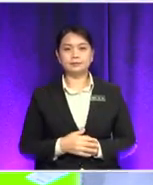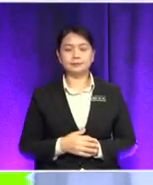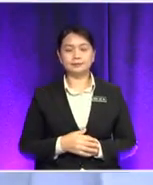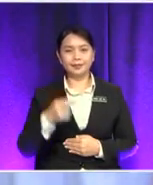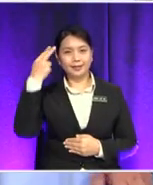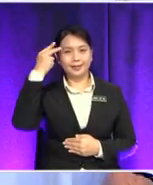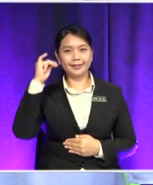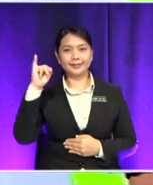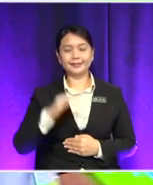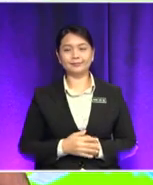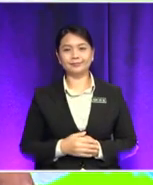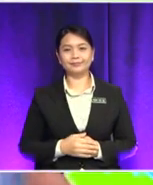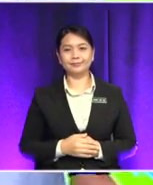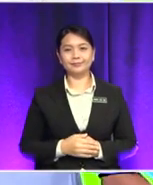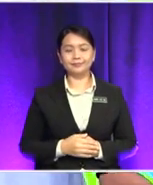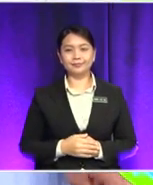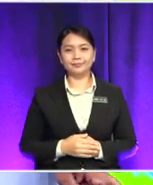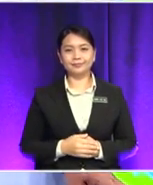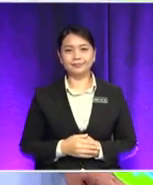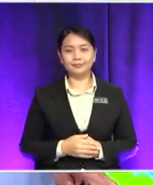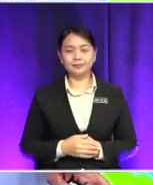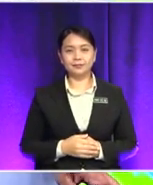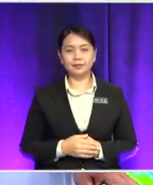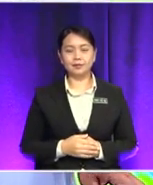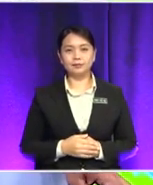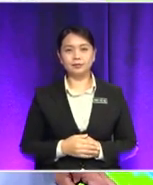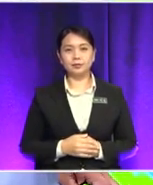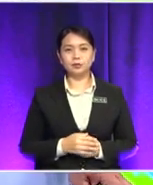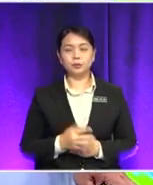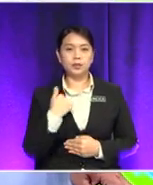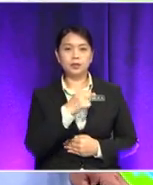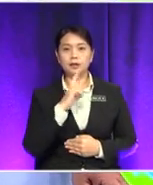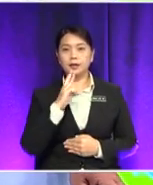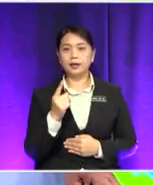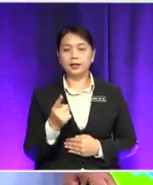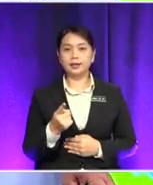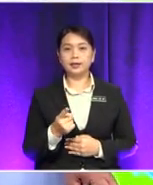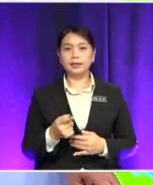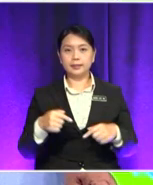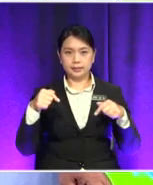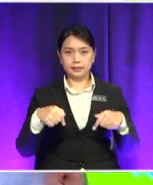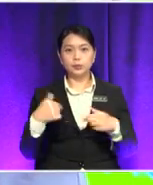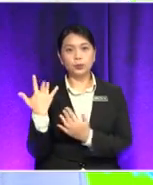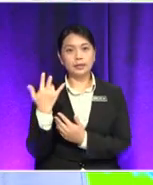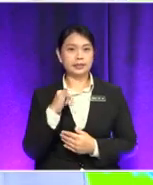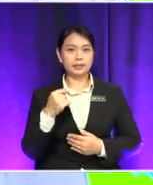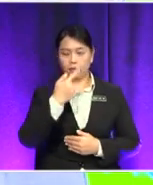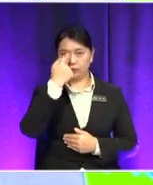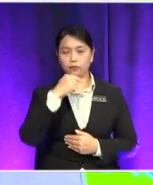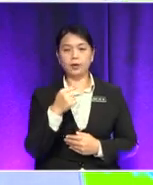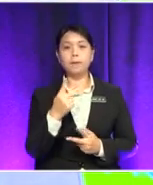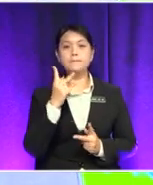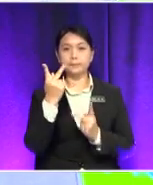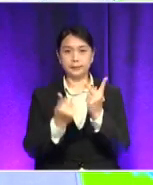Hanif! Oh, hi, Hidayah! Hi! So, we're here. Are we ready for our picnic? We are having our picnic